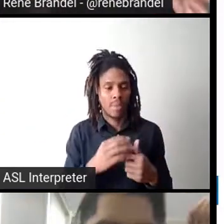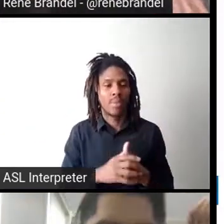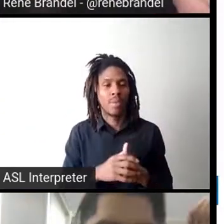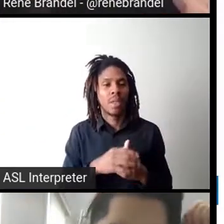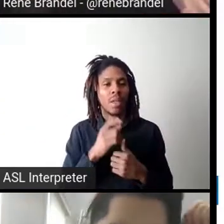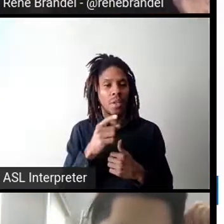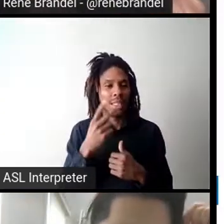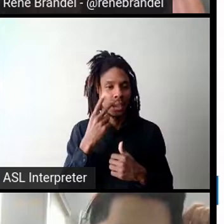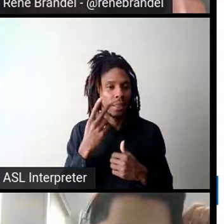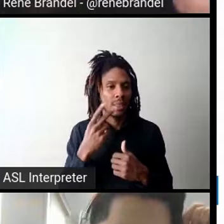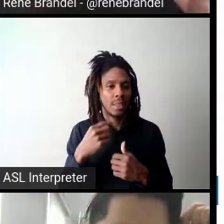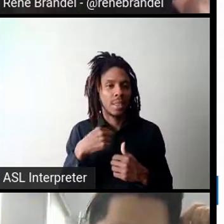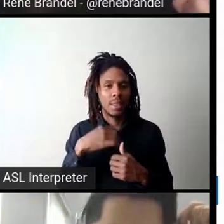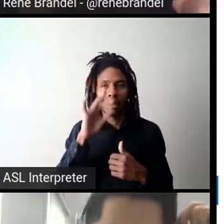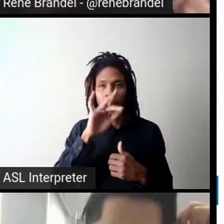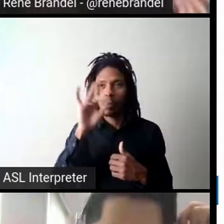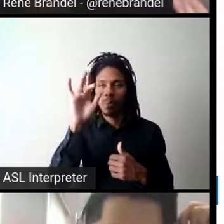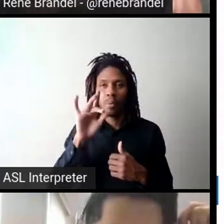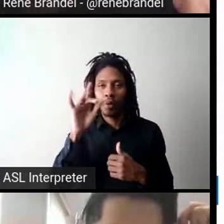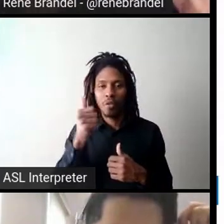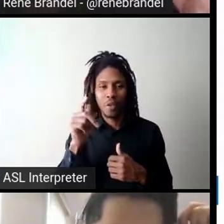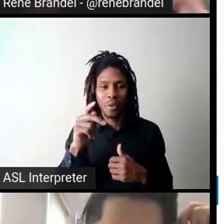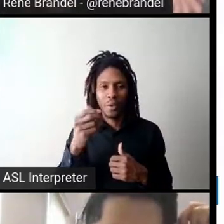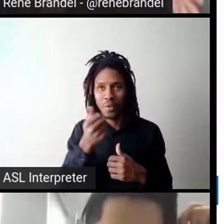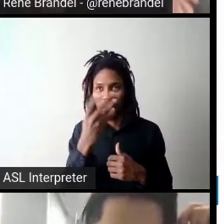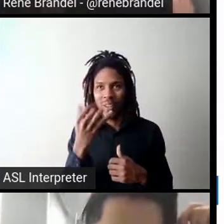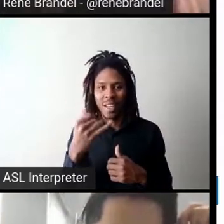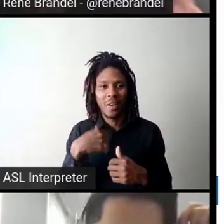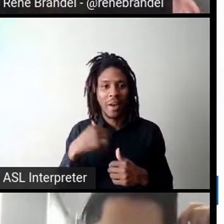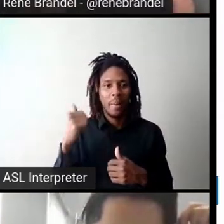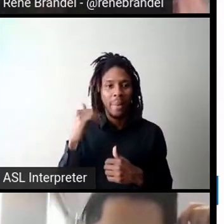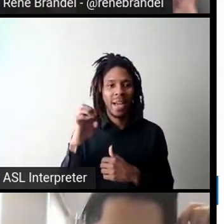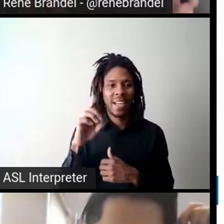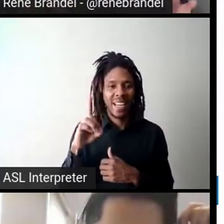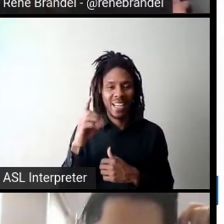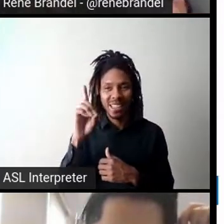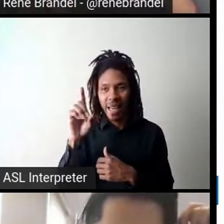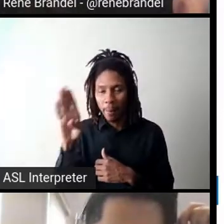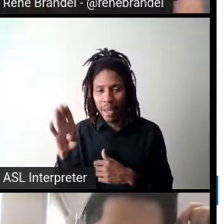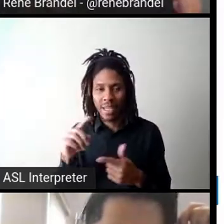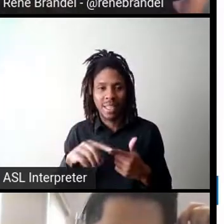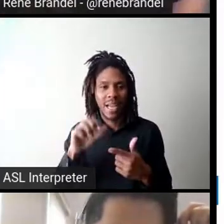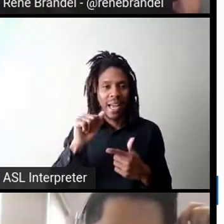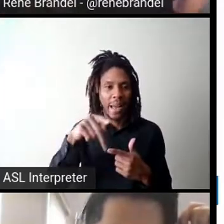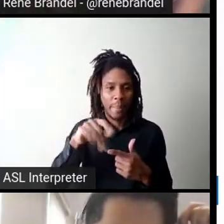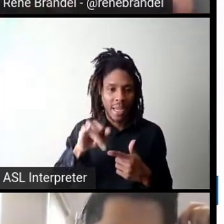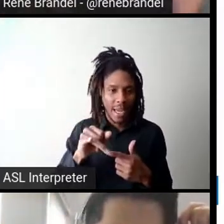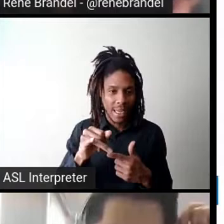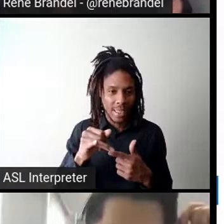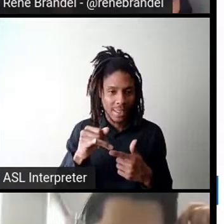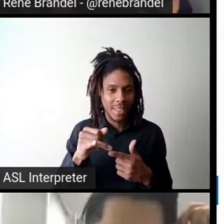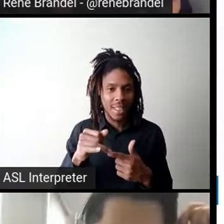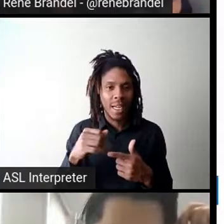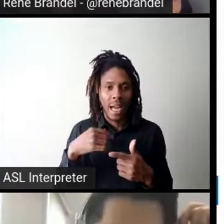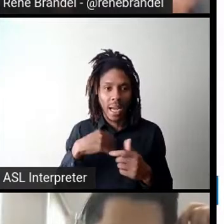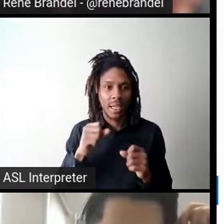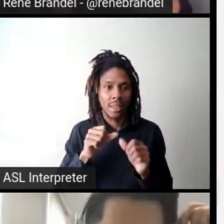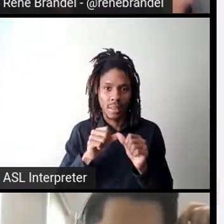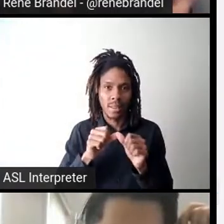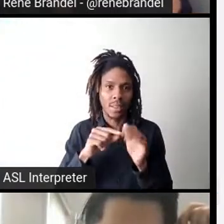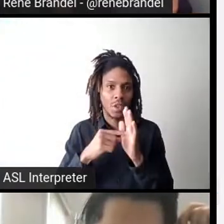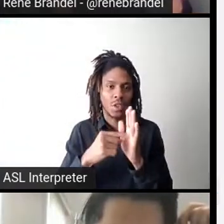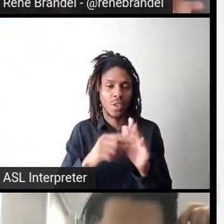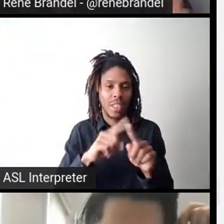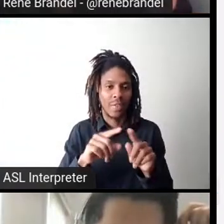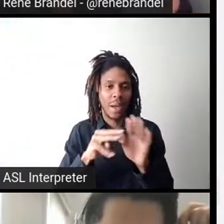kind of just clicked a few buttons and we've actually got our backend database and the API set up with it. I can keep going at more and more data models. But at this